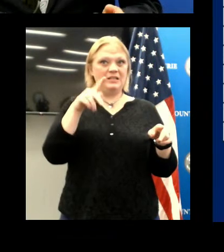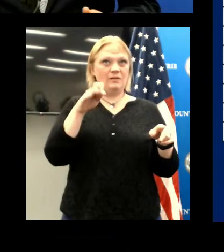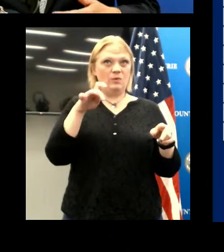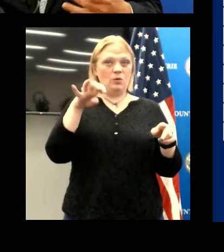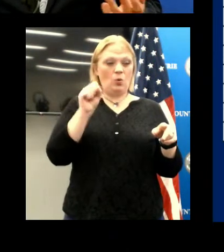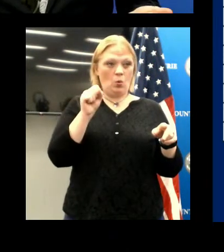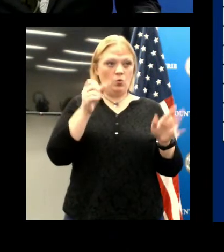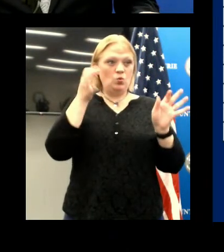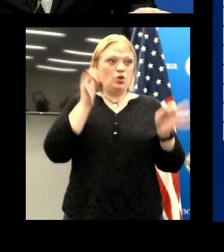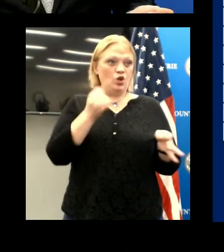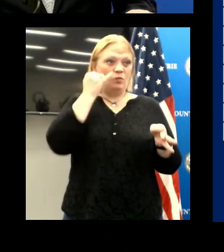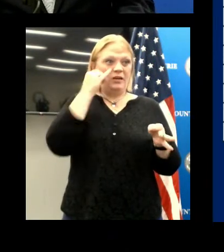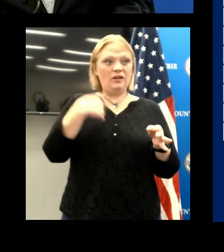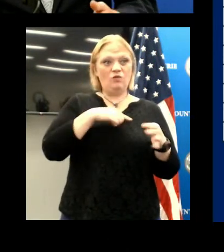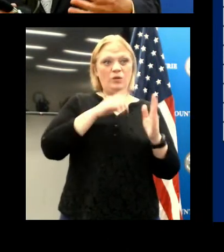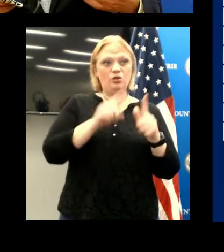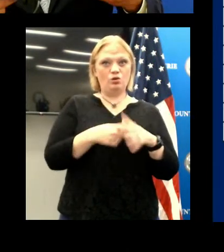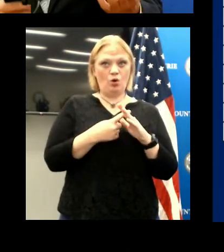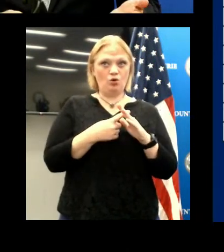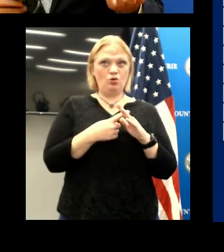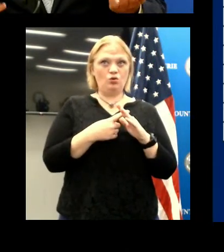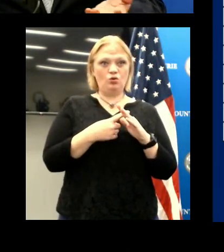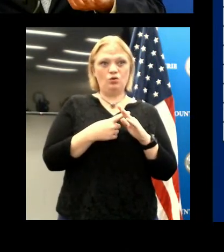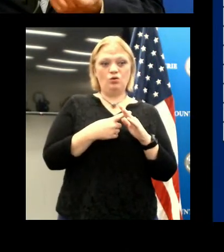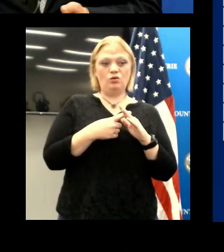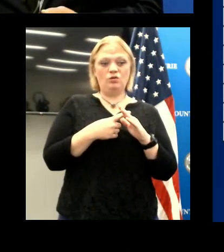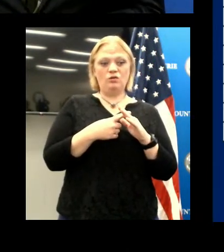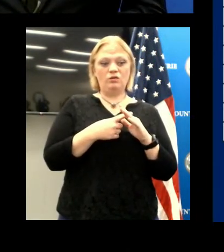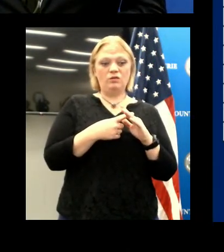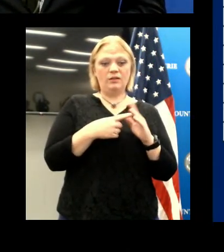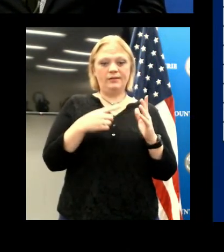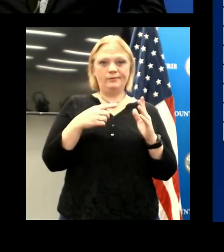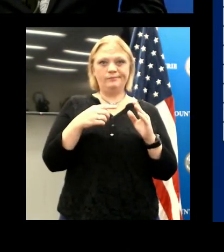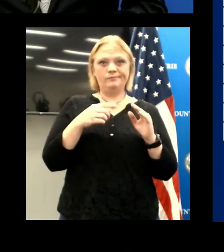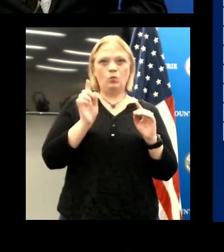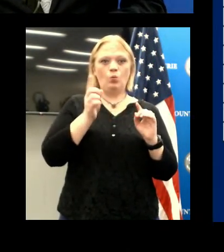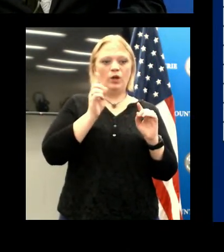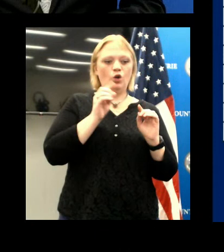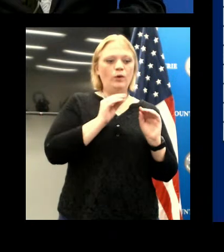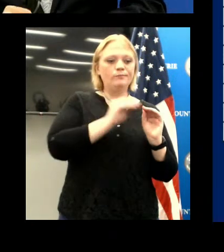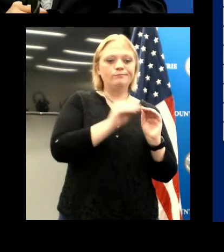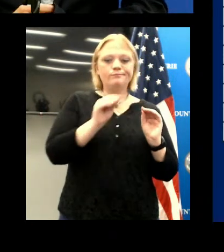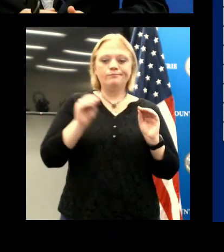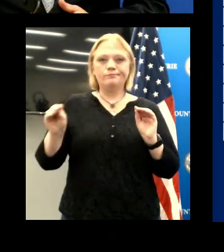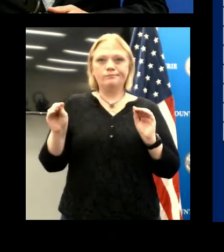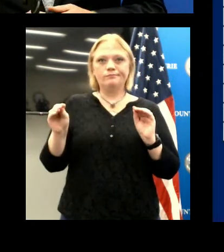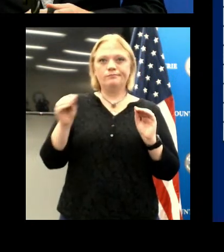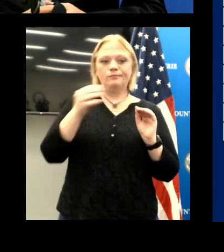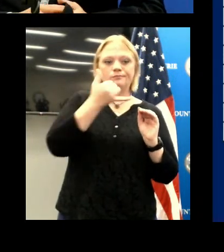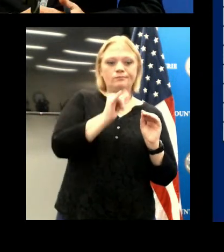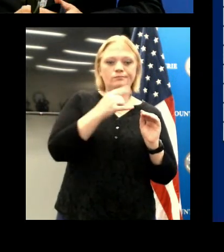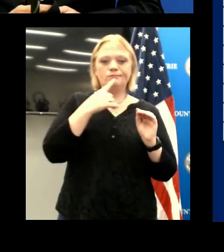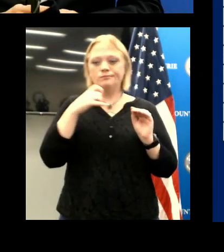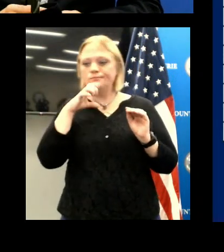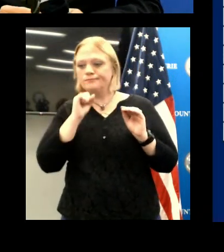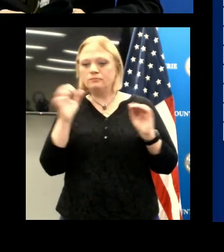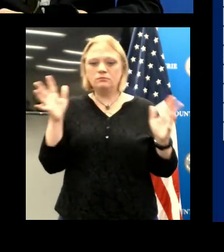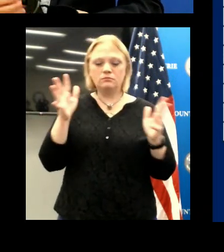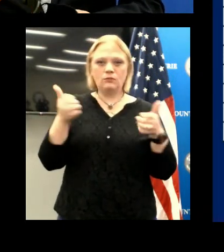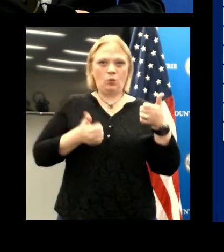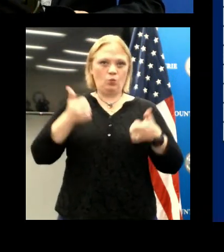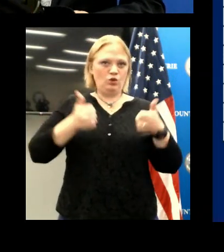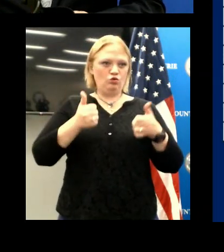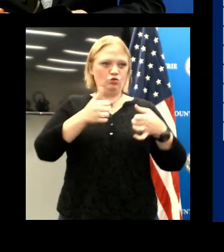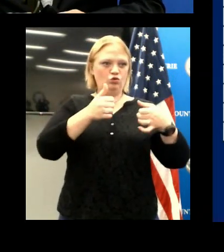determine if we start falling into the yellow, orange, or red cluster zones, as New York State has determined.